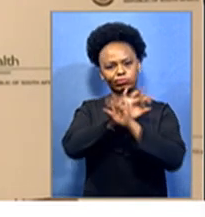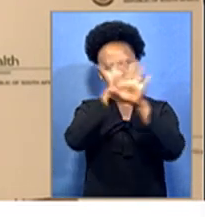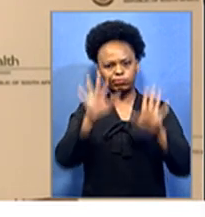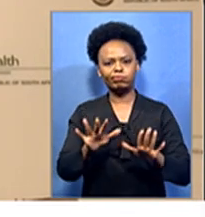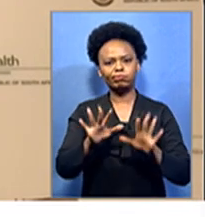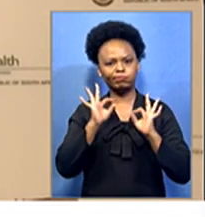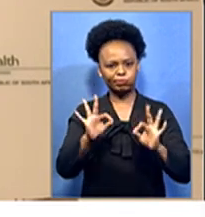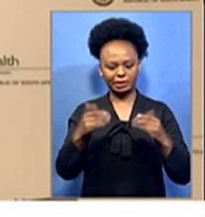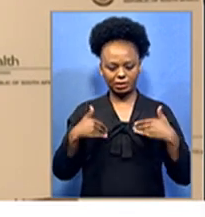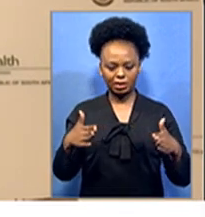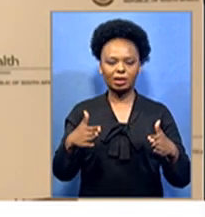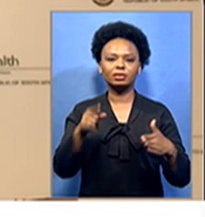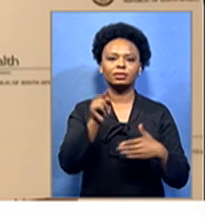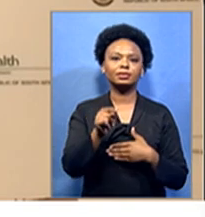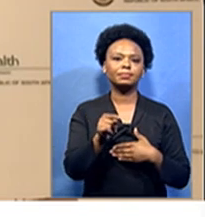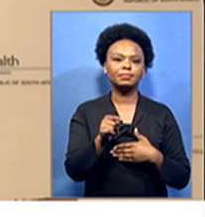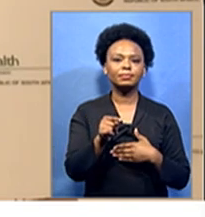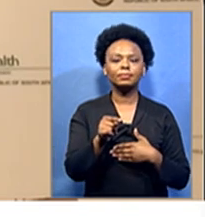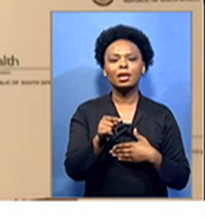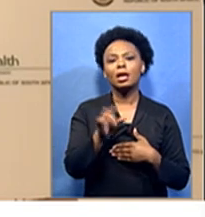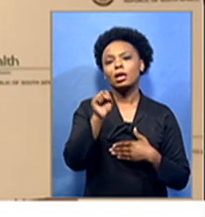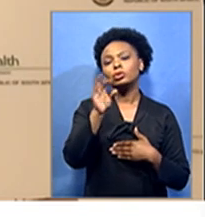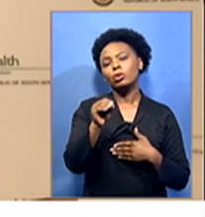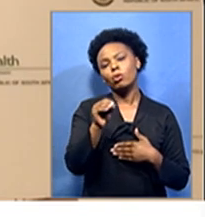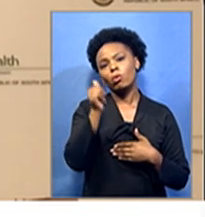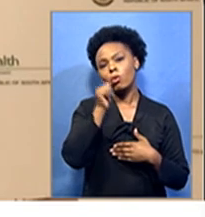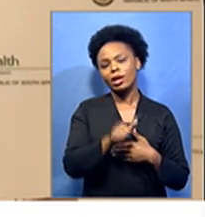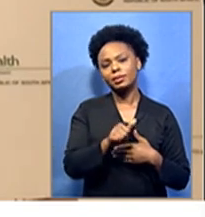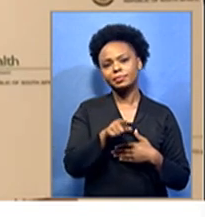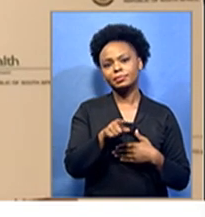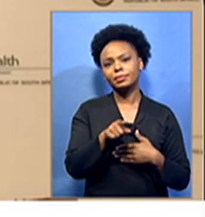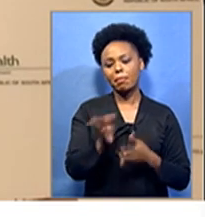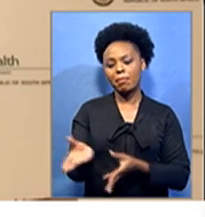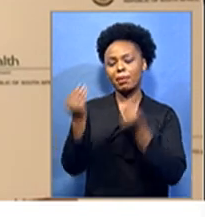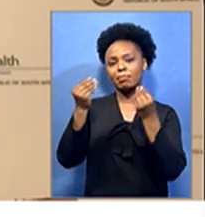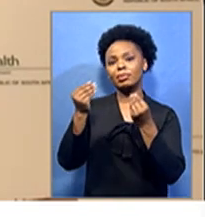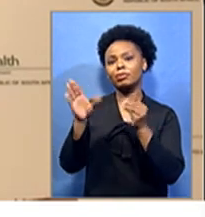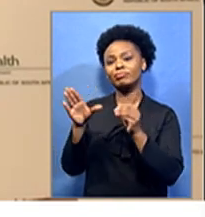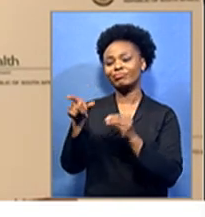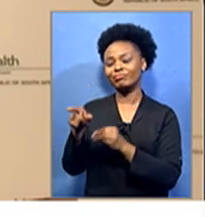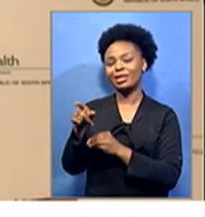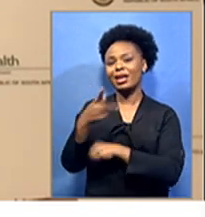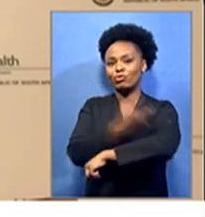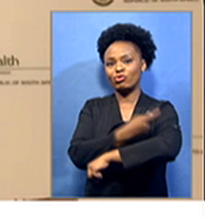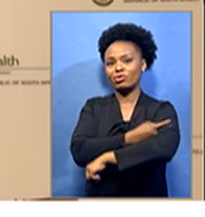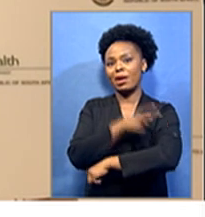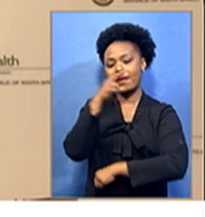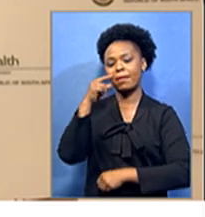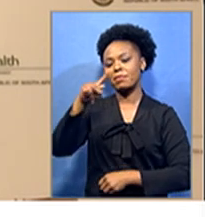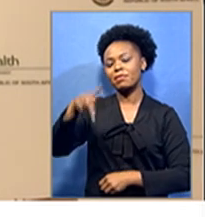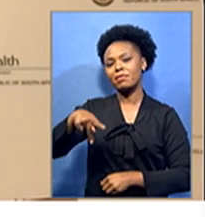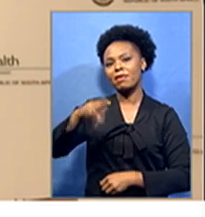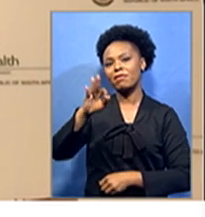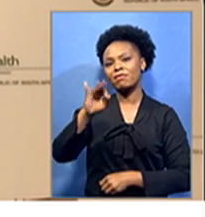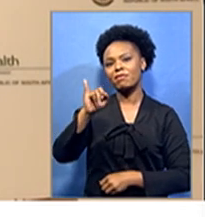vaccination is started. Now, when we get the Pfizer, for example, we will find that Pfizer has done all the